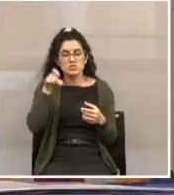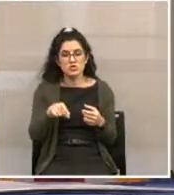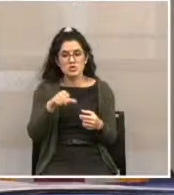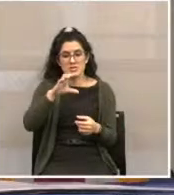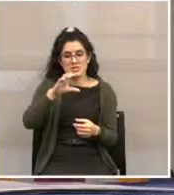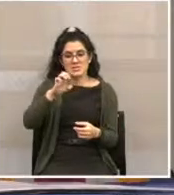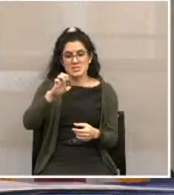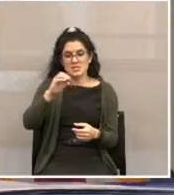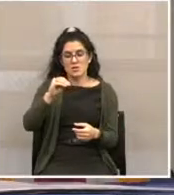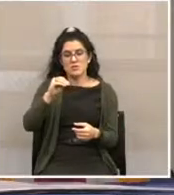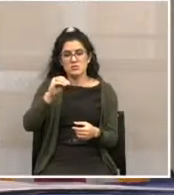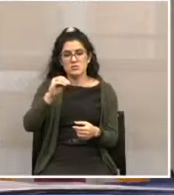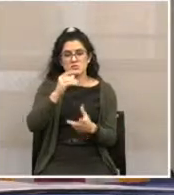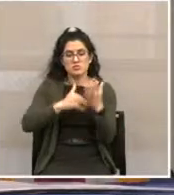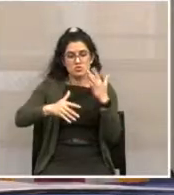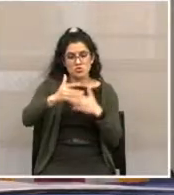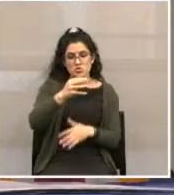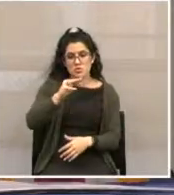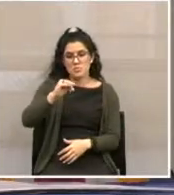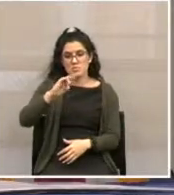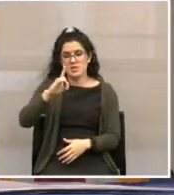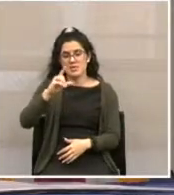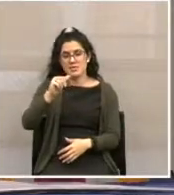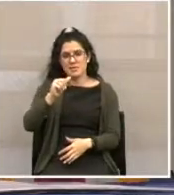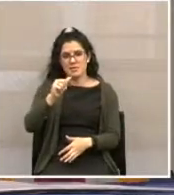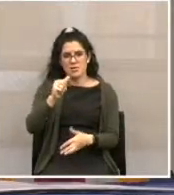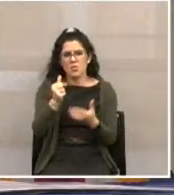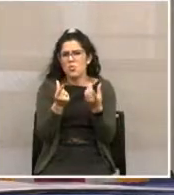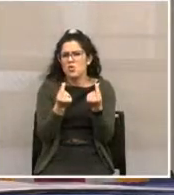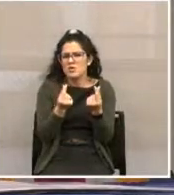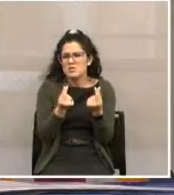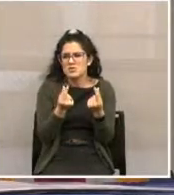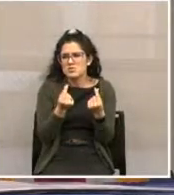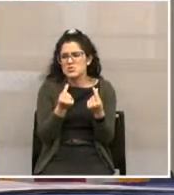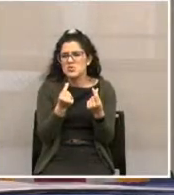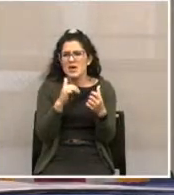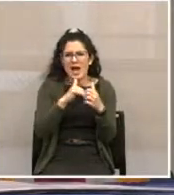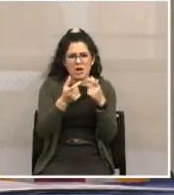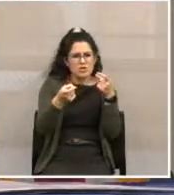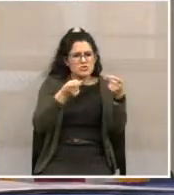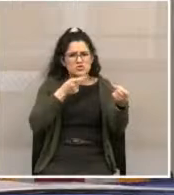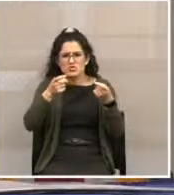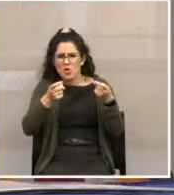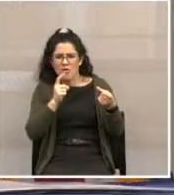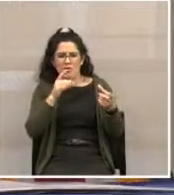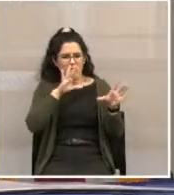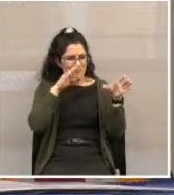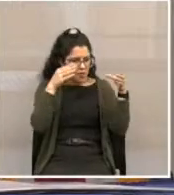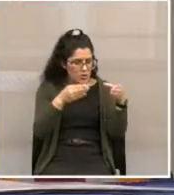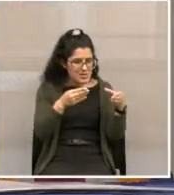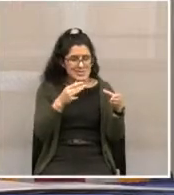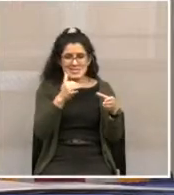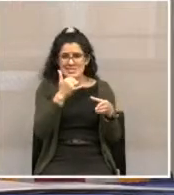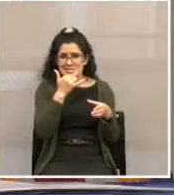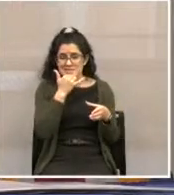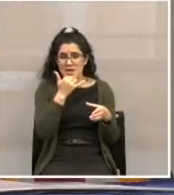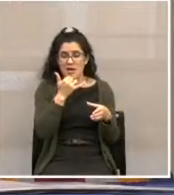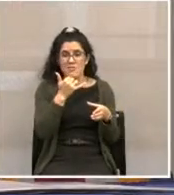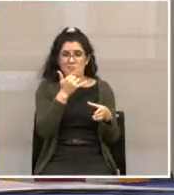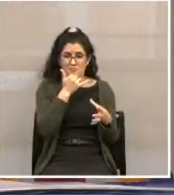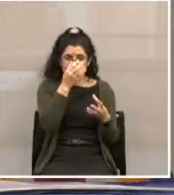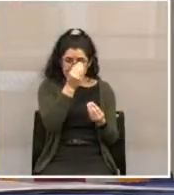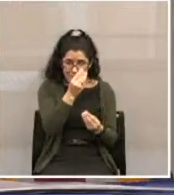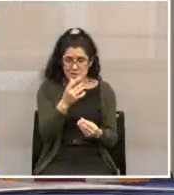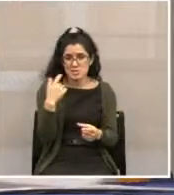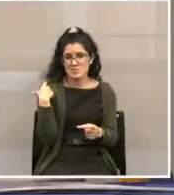of these social media platforms, do to continue to tackle and address Spanish misinformation and disinformation